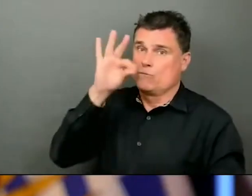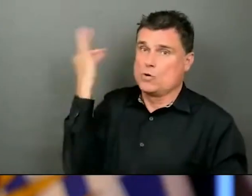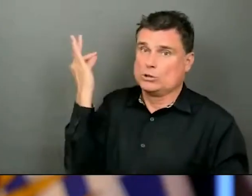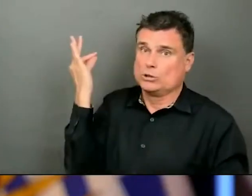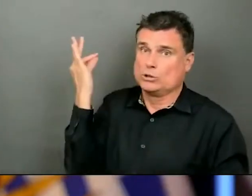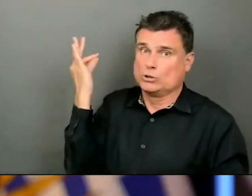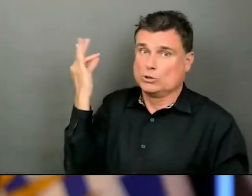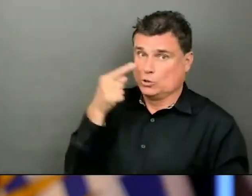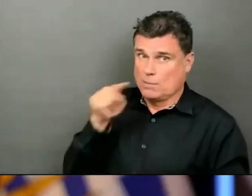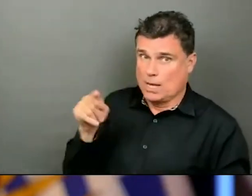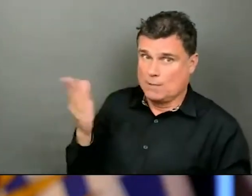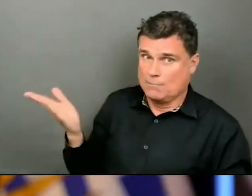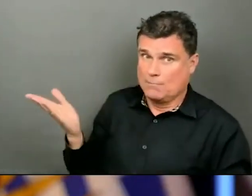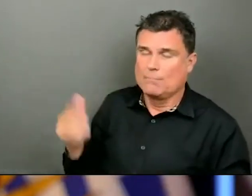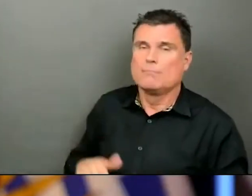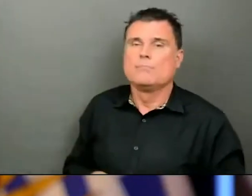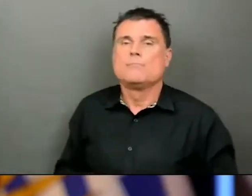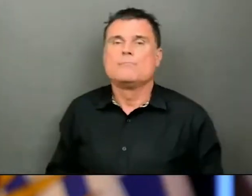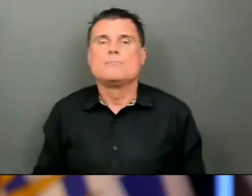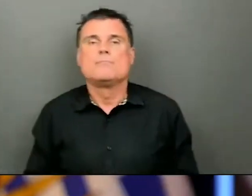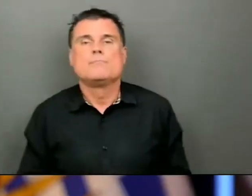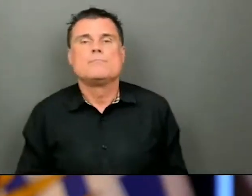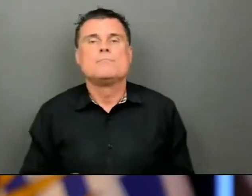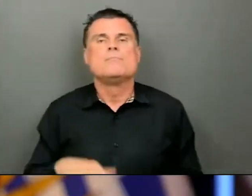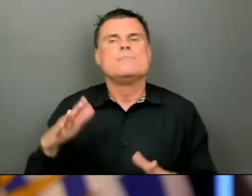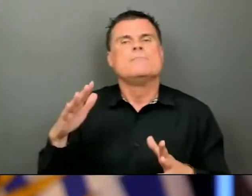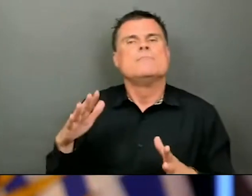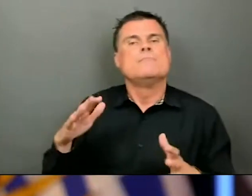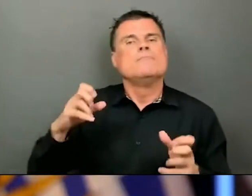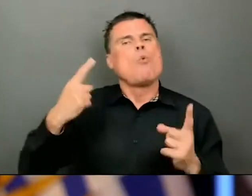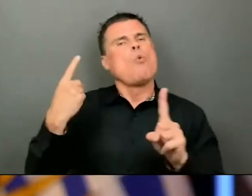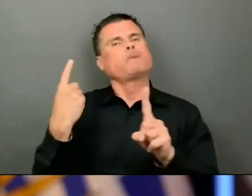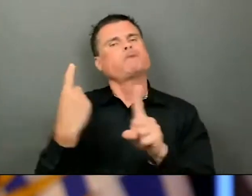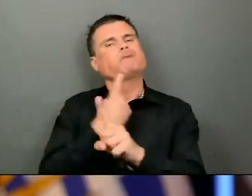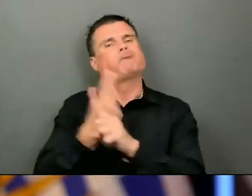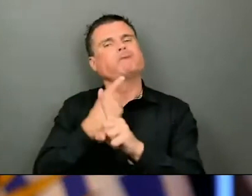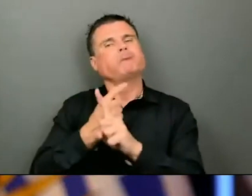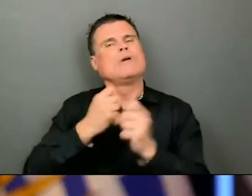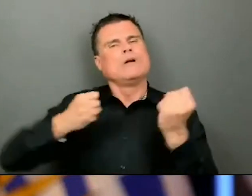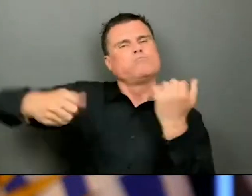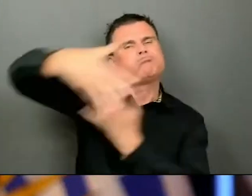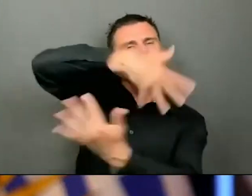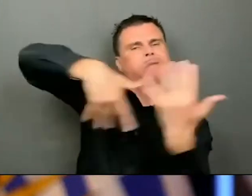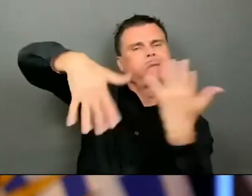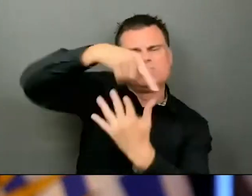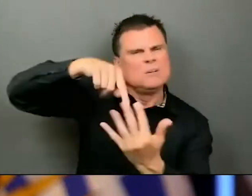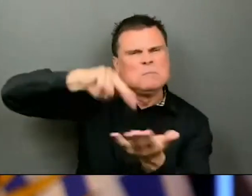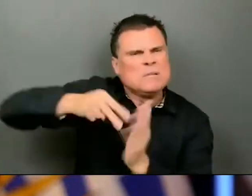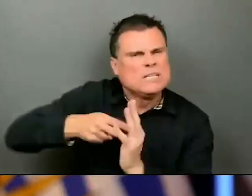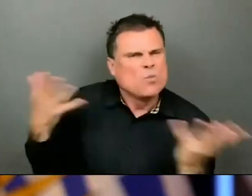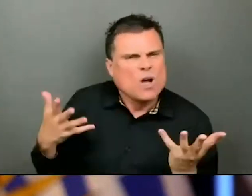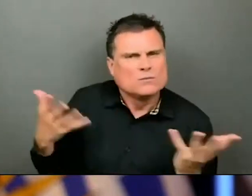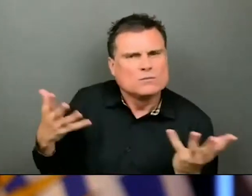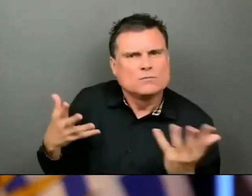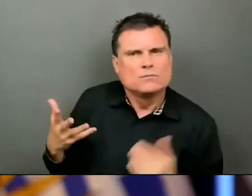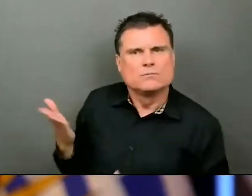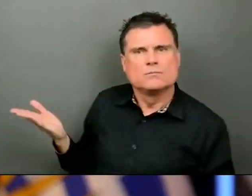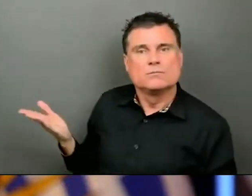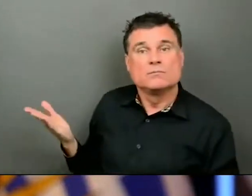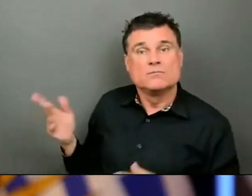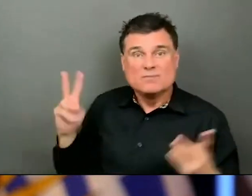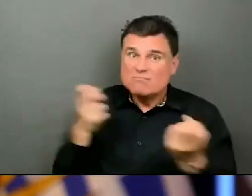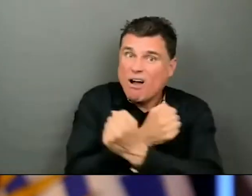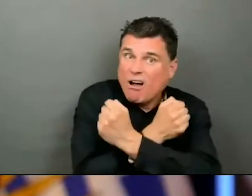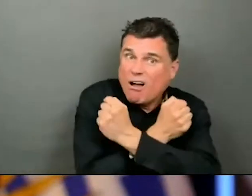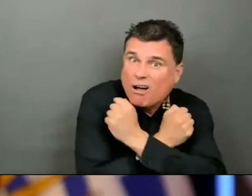Can you elaborate on what normal social contact means? You mentioned in the technical briefing as well that certain activities like hugging